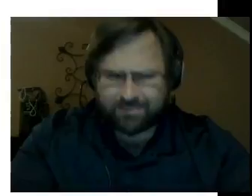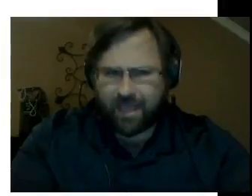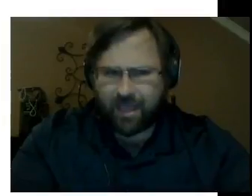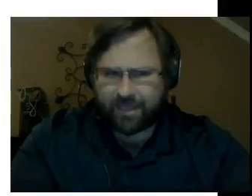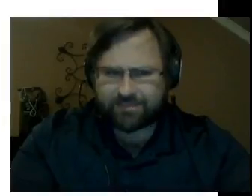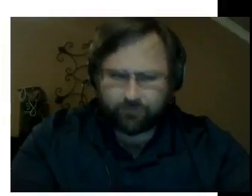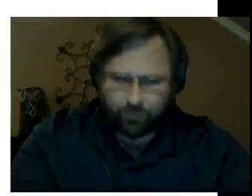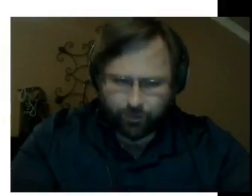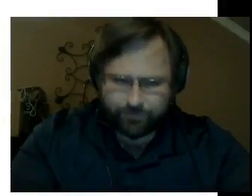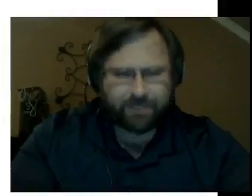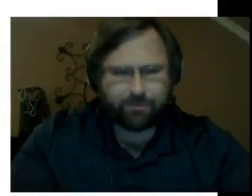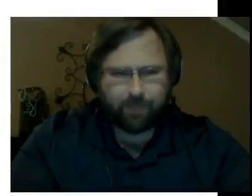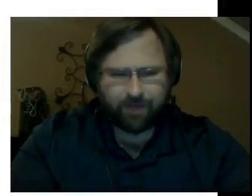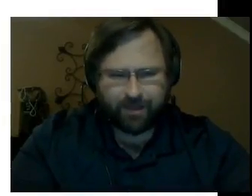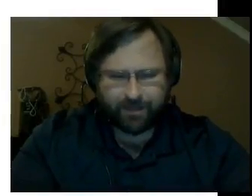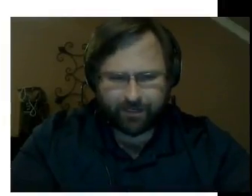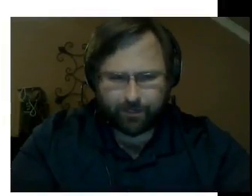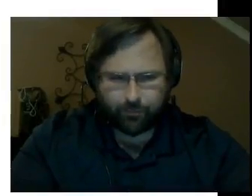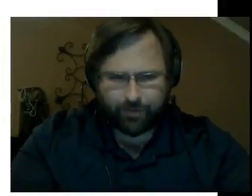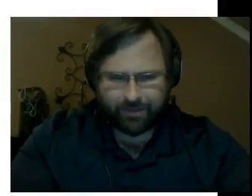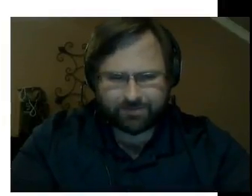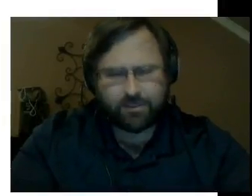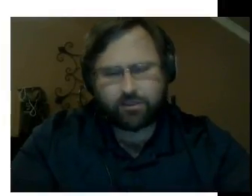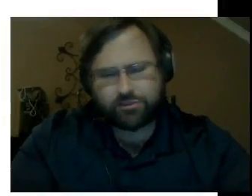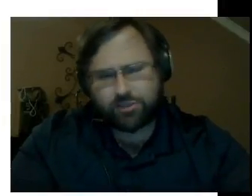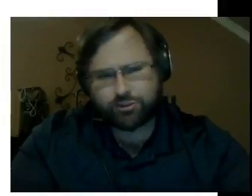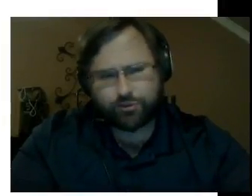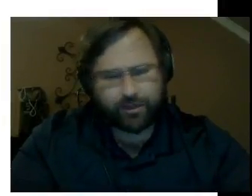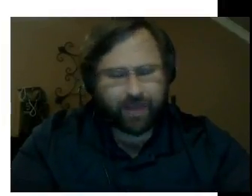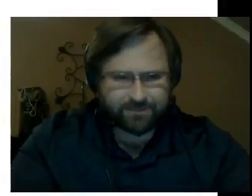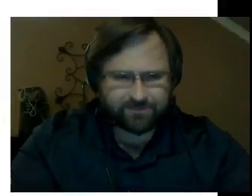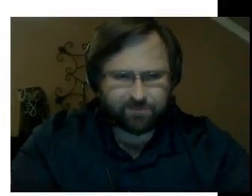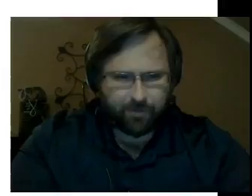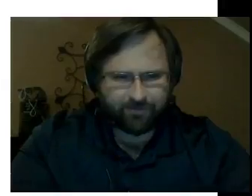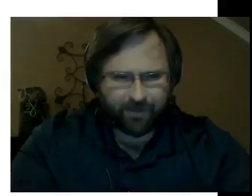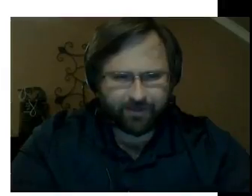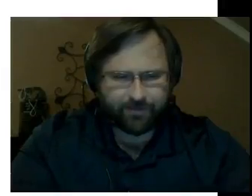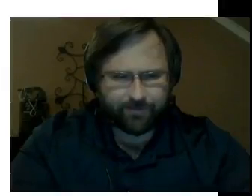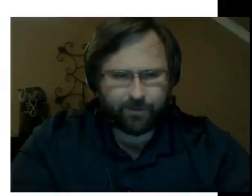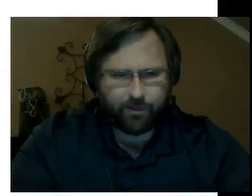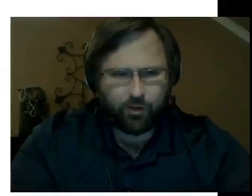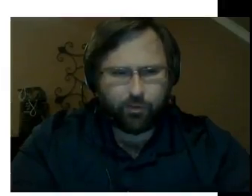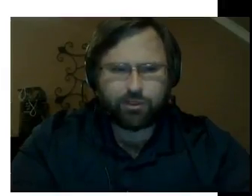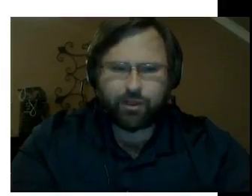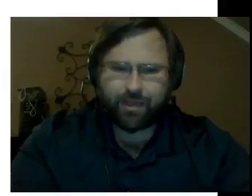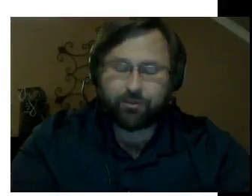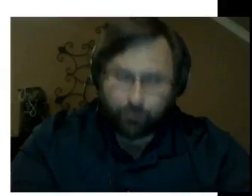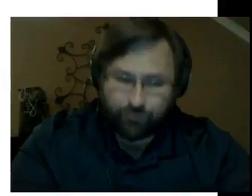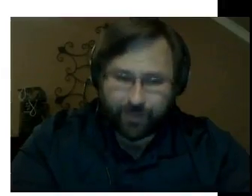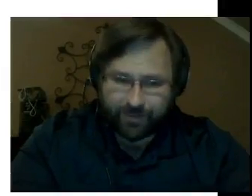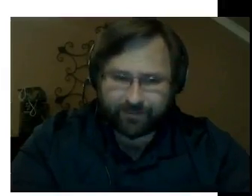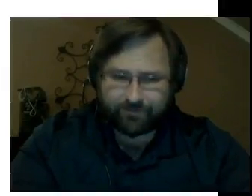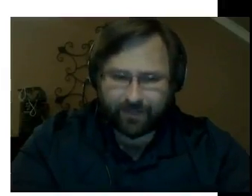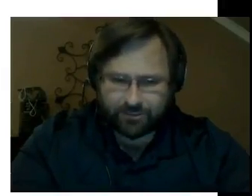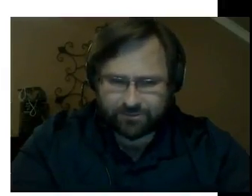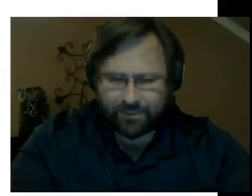Just as ASL verbs can be modified in a number of ways, so too can adjectives be modified. We will look at the